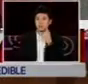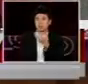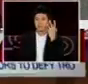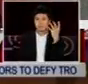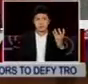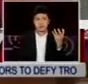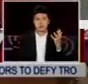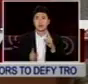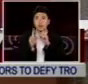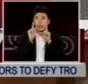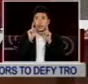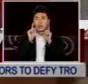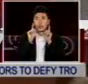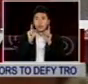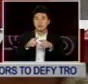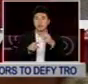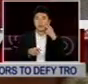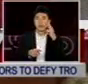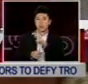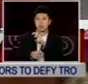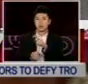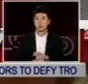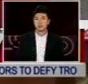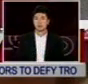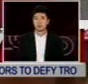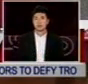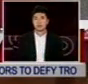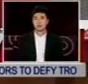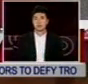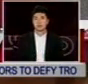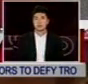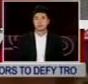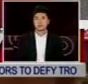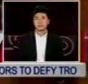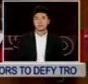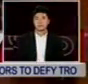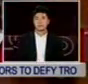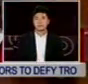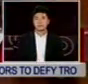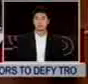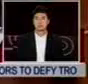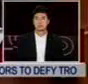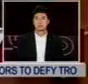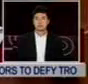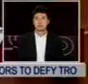Let her answer. She's an intelligent. Certain documents. Go ahead. We submit.